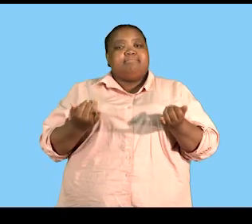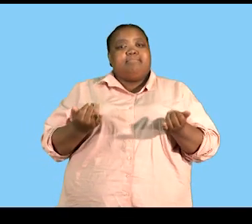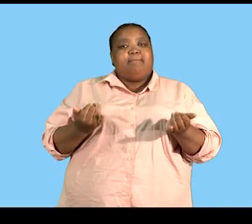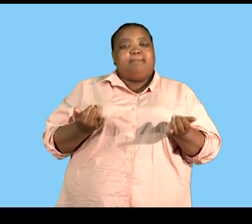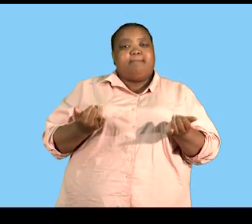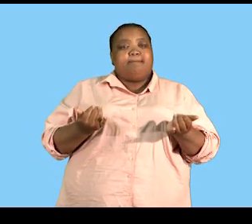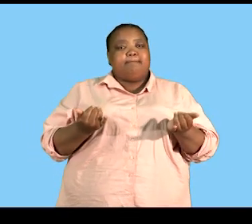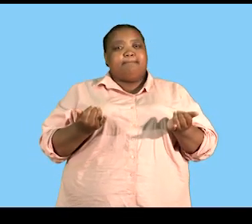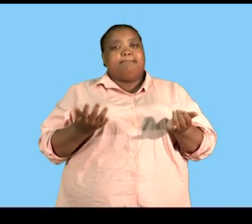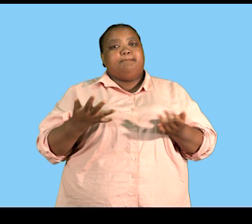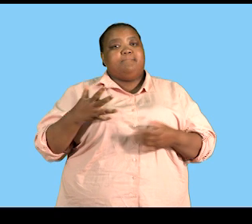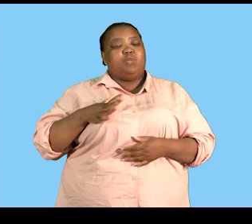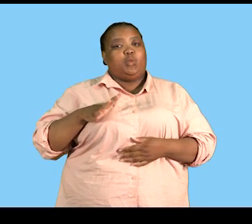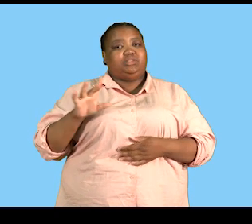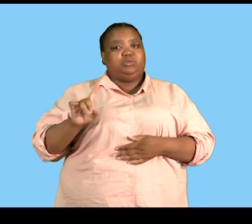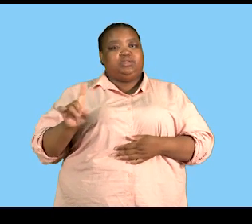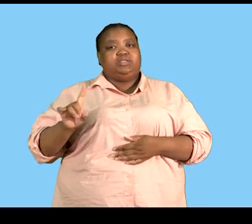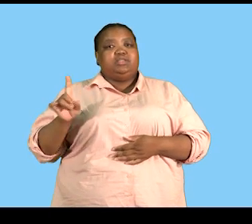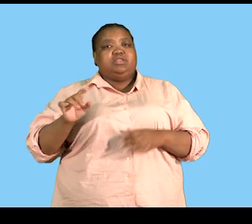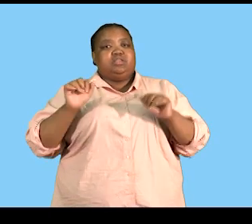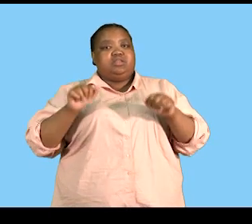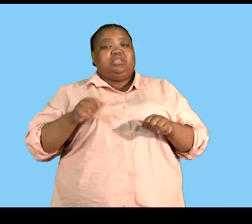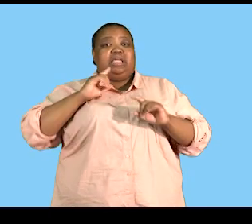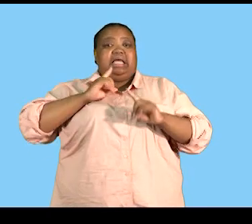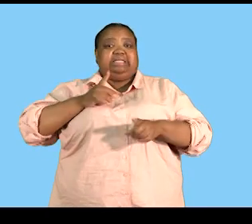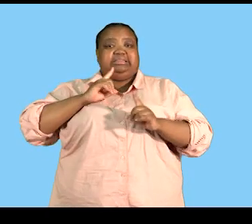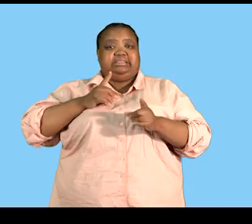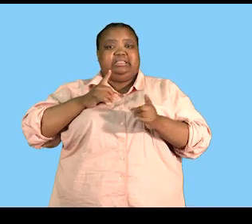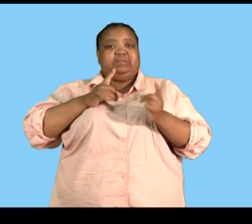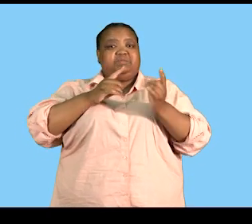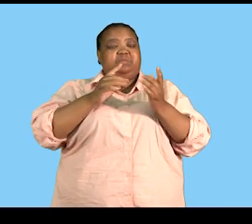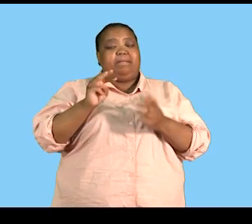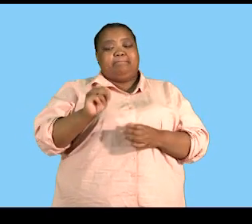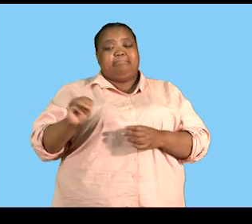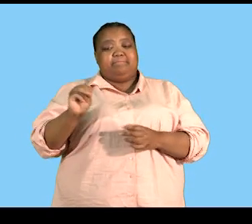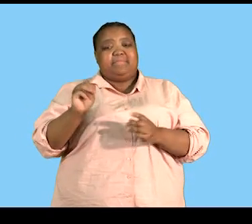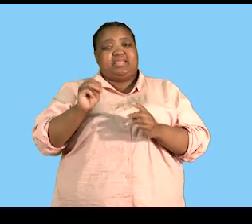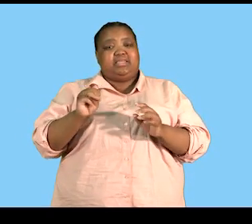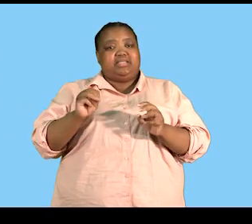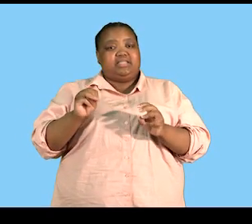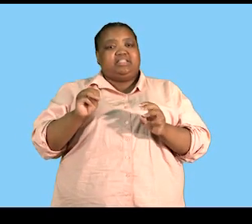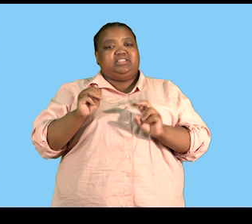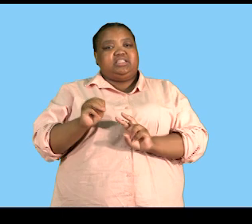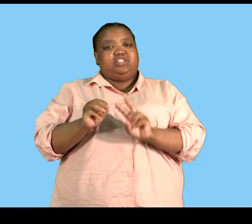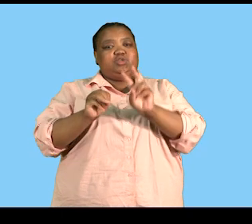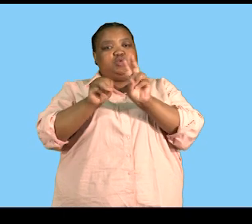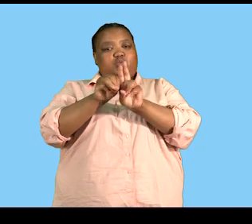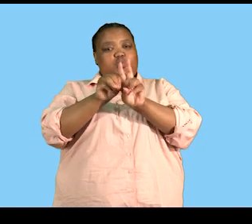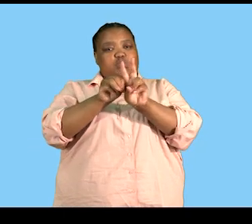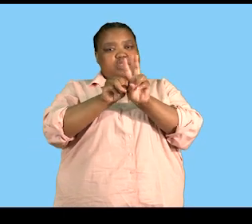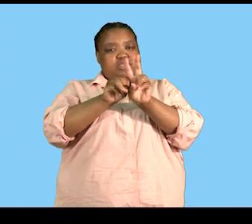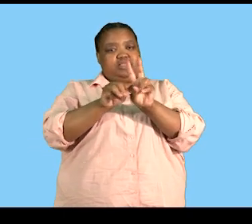6,000. But now they want us to write the answer in meters